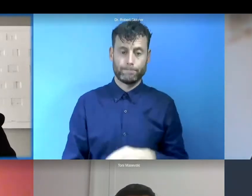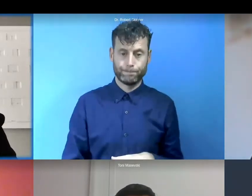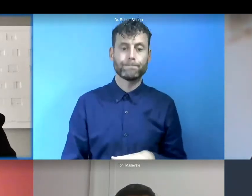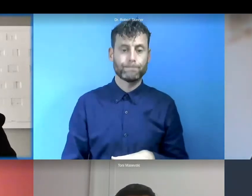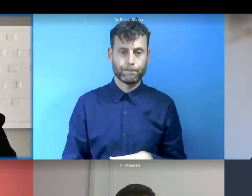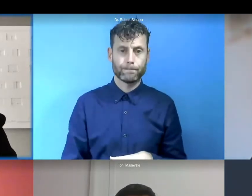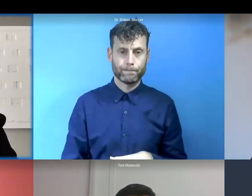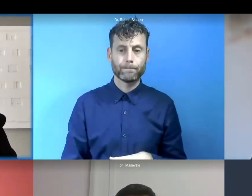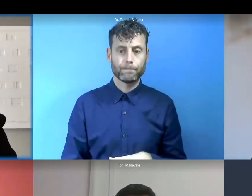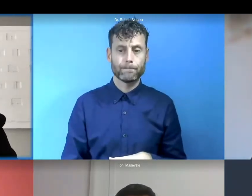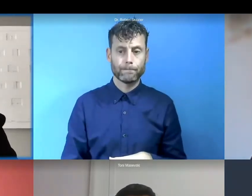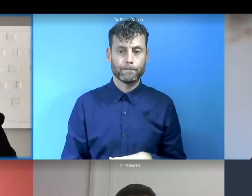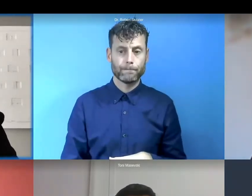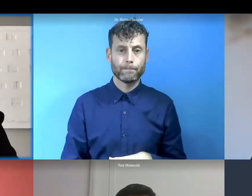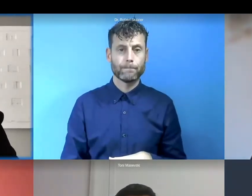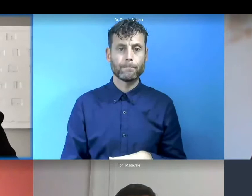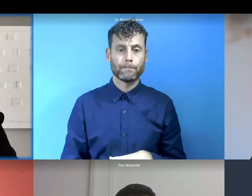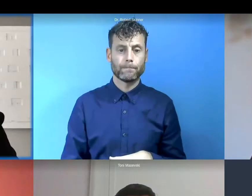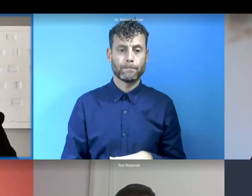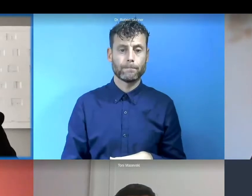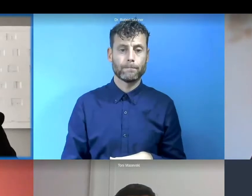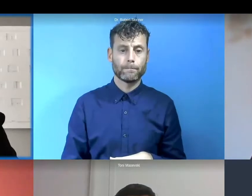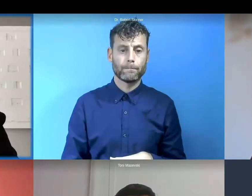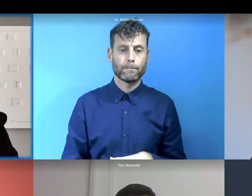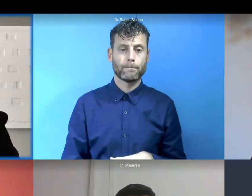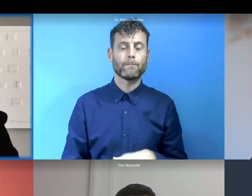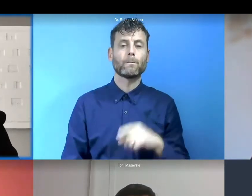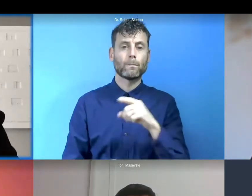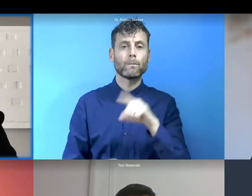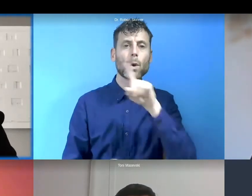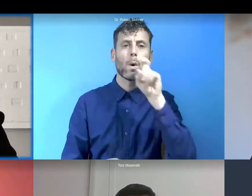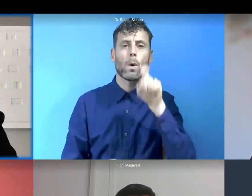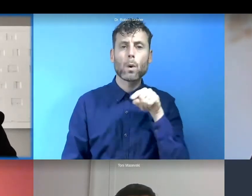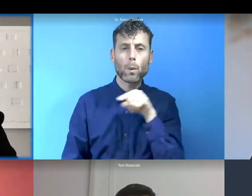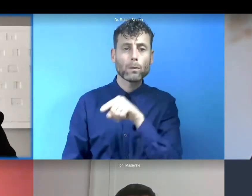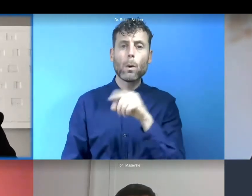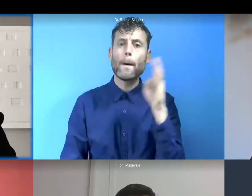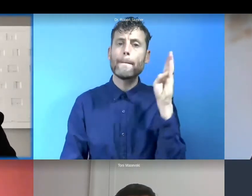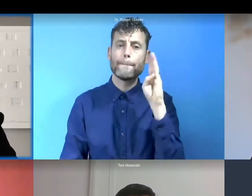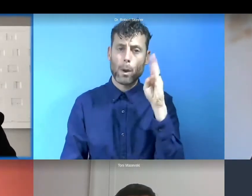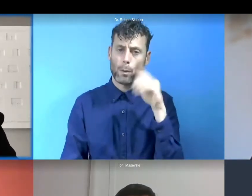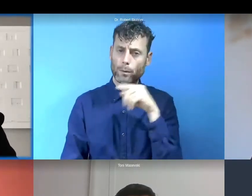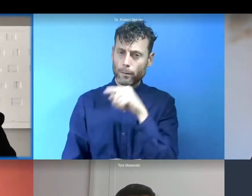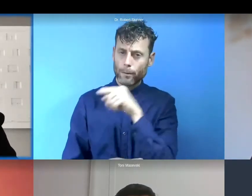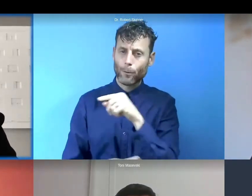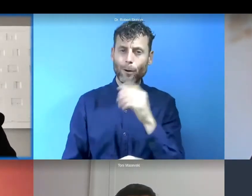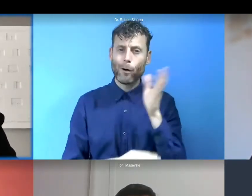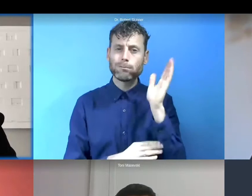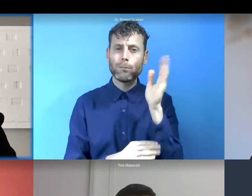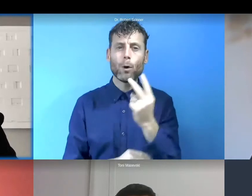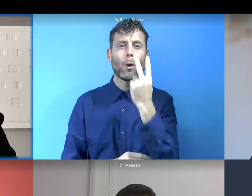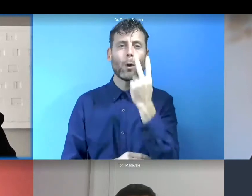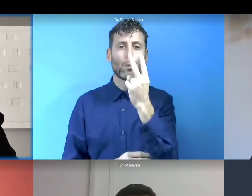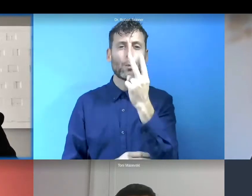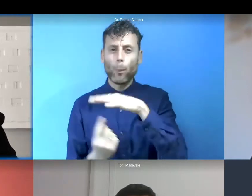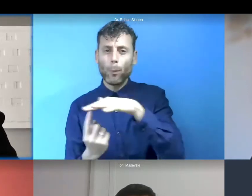have a question for you. You just showed us two pilot actions in